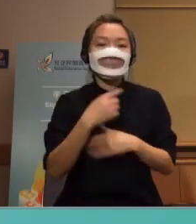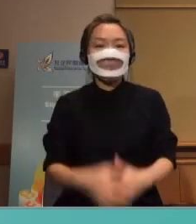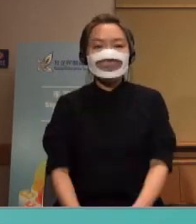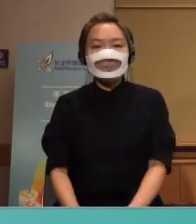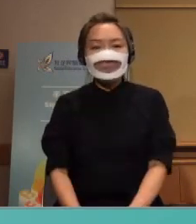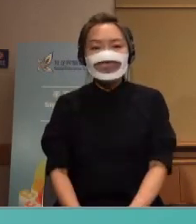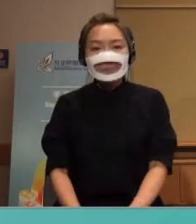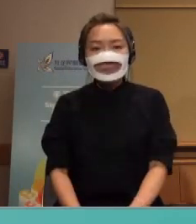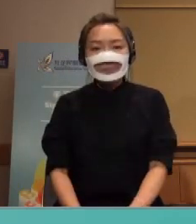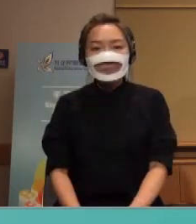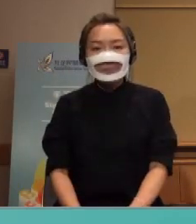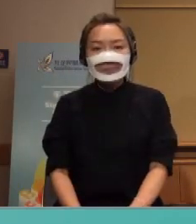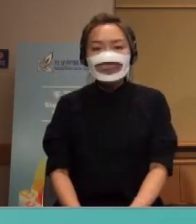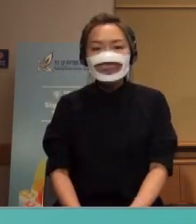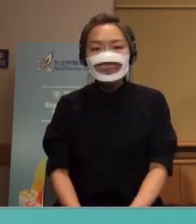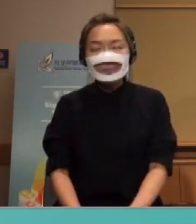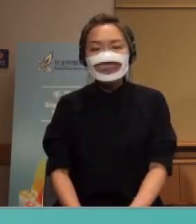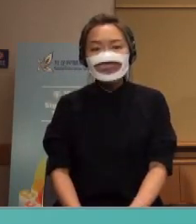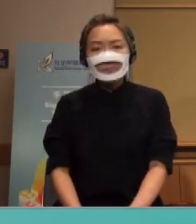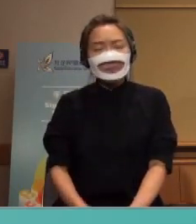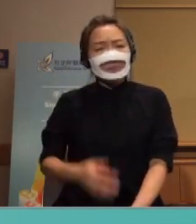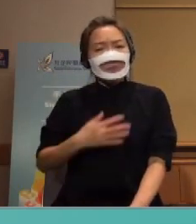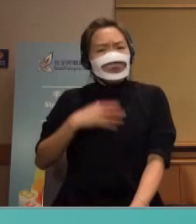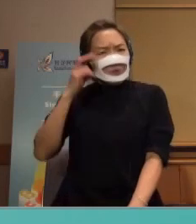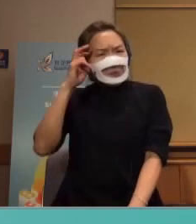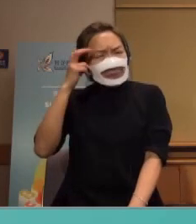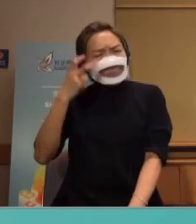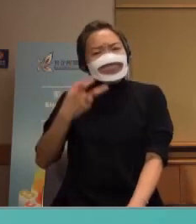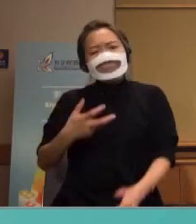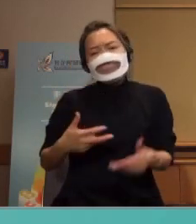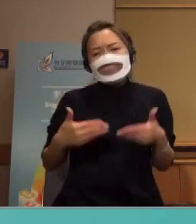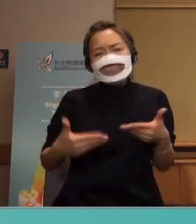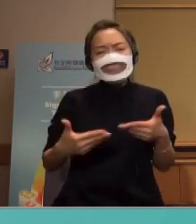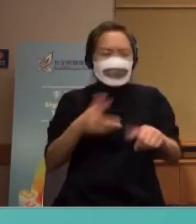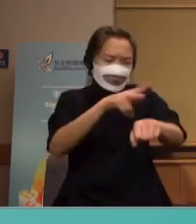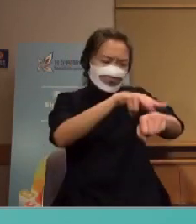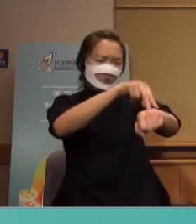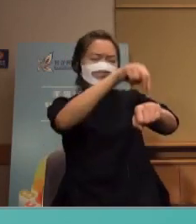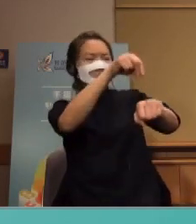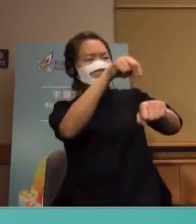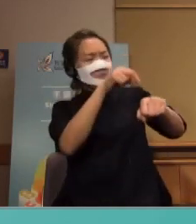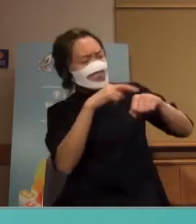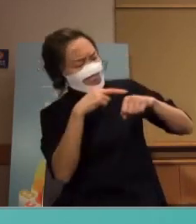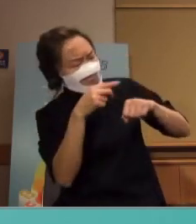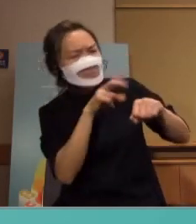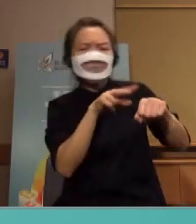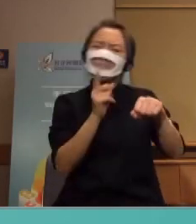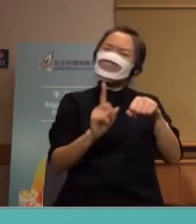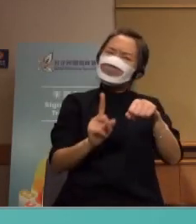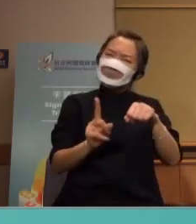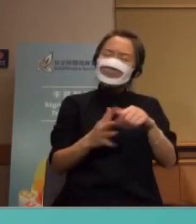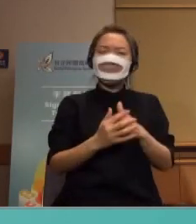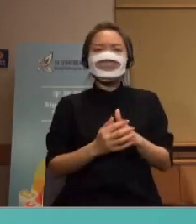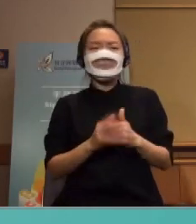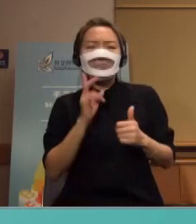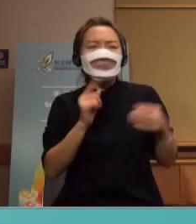I've been thinking about the way that we use metaverses these days, right? So if you look at the usage numbers in Sandbox and Decentraland, it's like very low, right? It's like